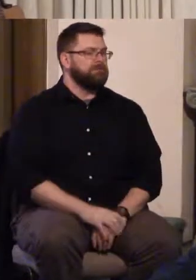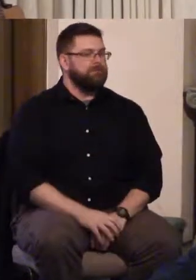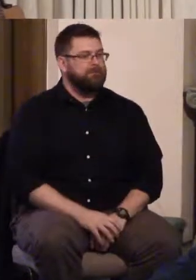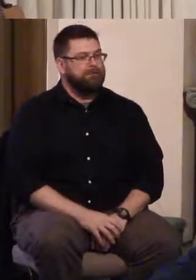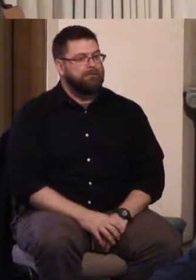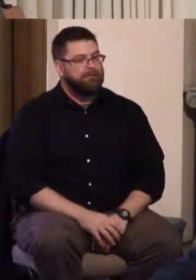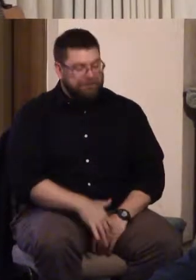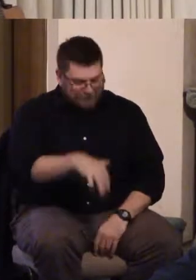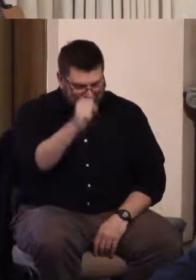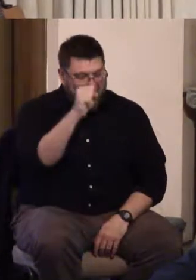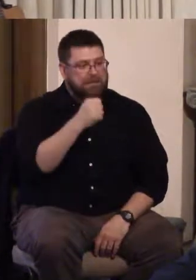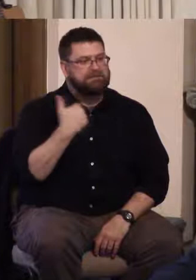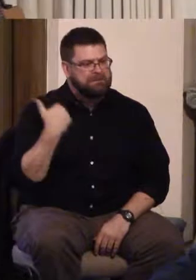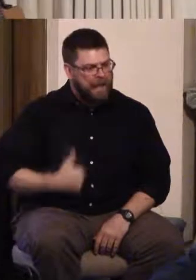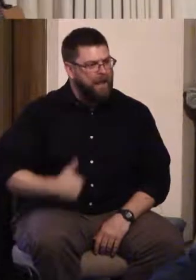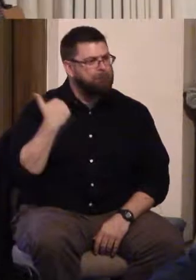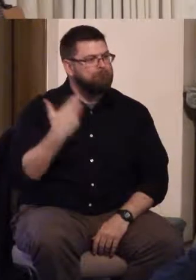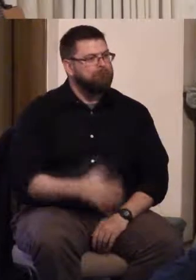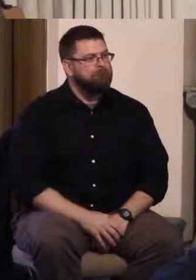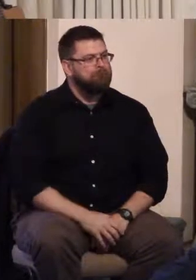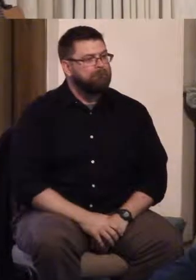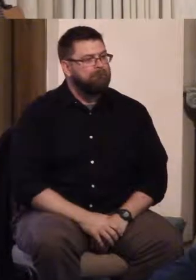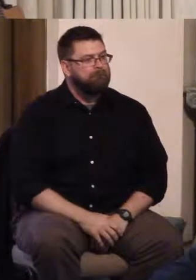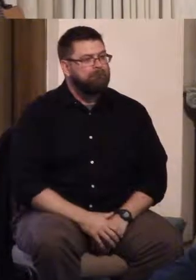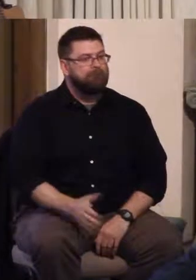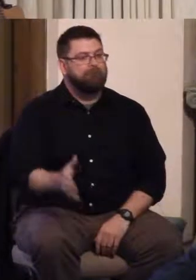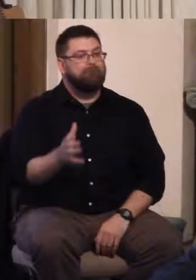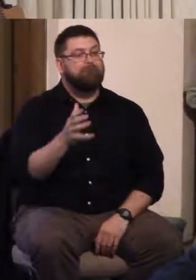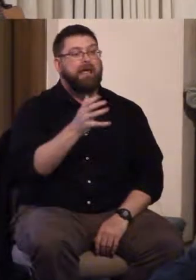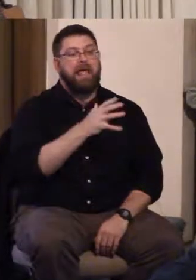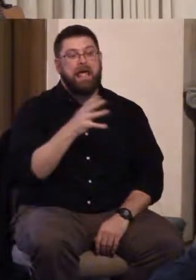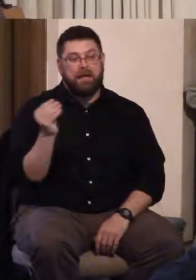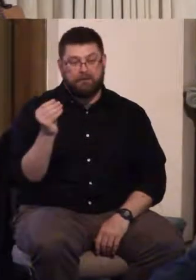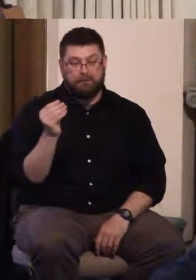yes. Yes, I am. And